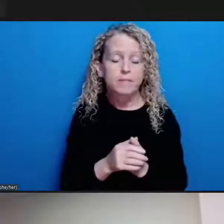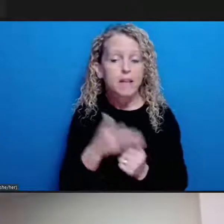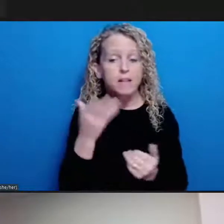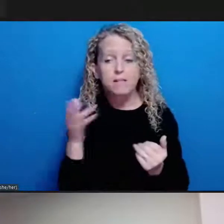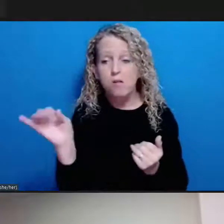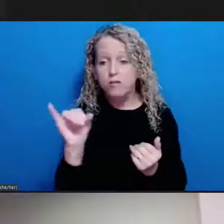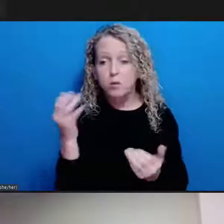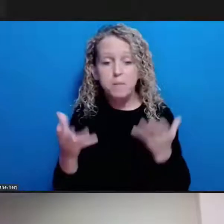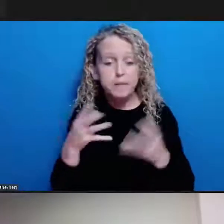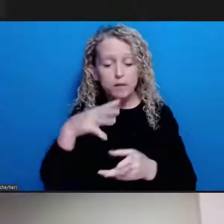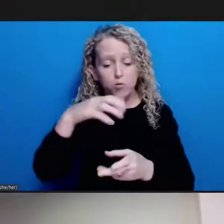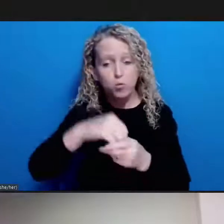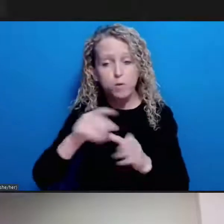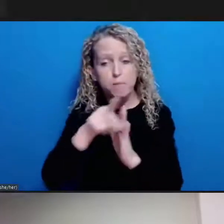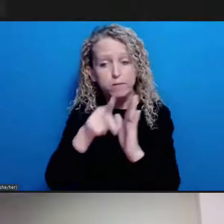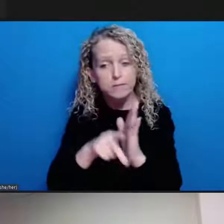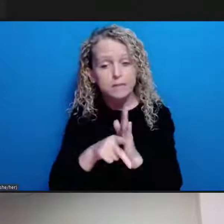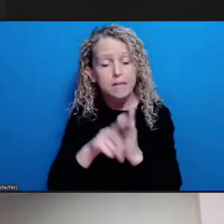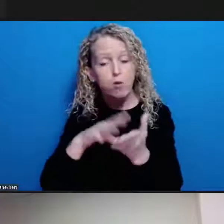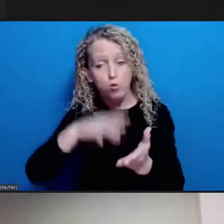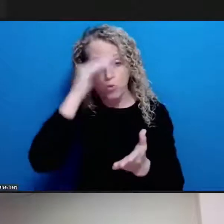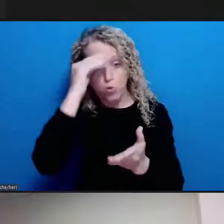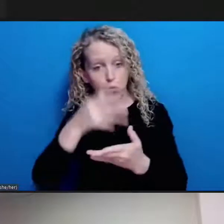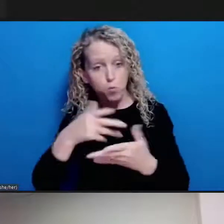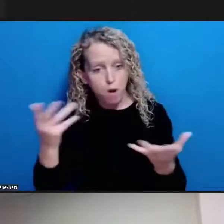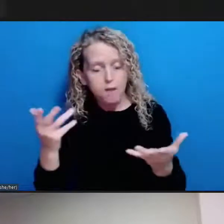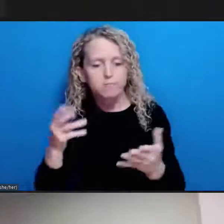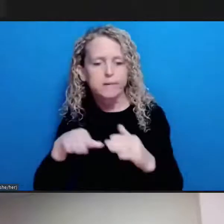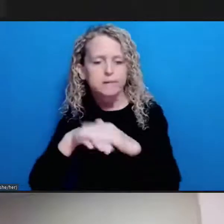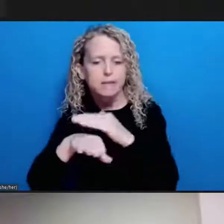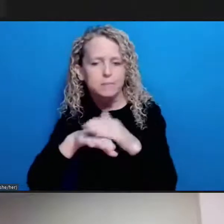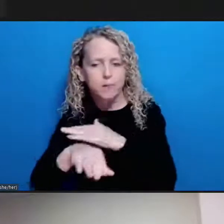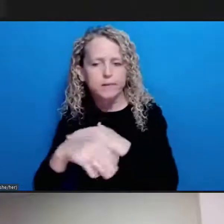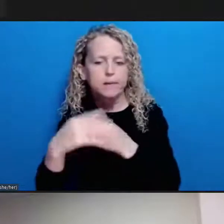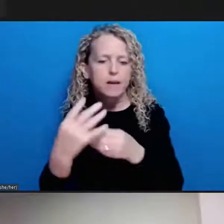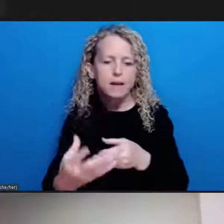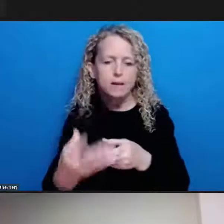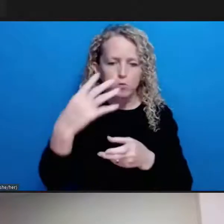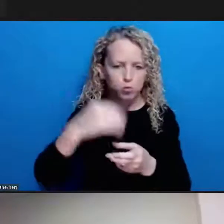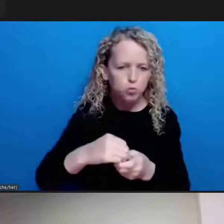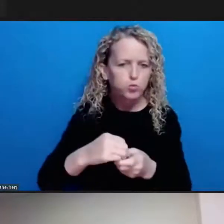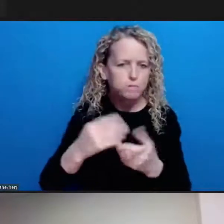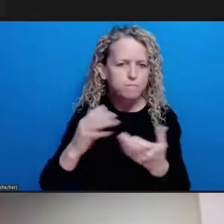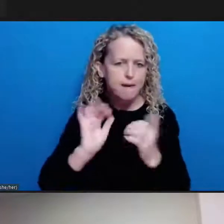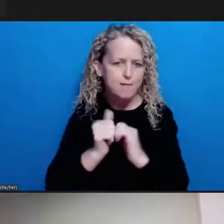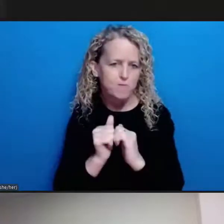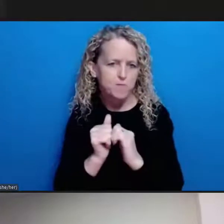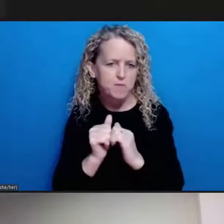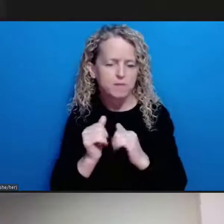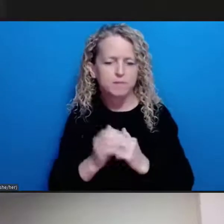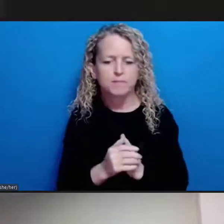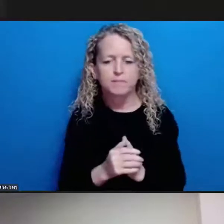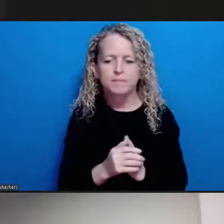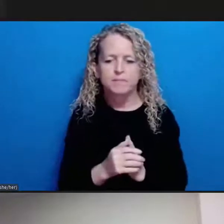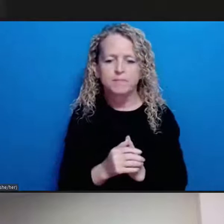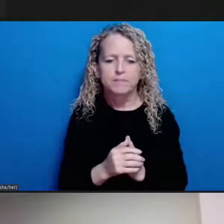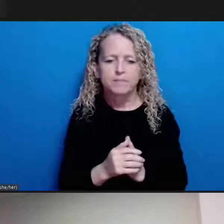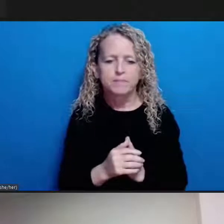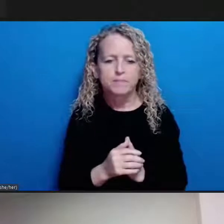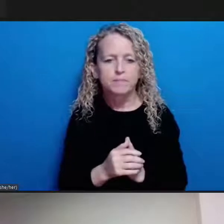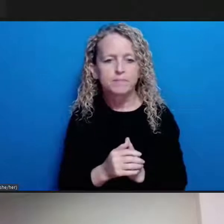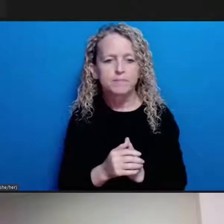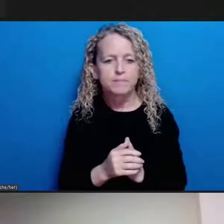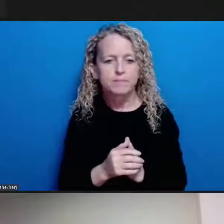more of that learning is around accessibility and inclusion and in that space, because it is really just a matter